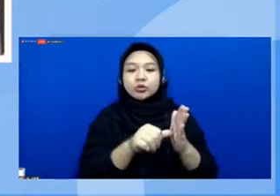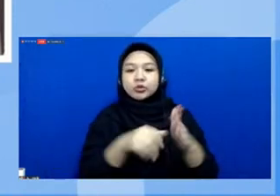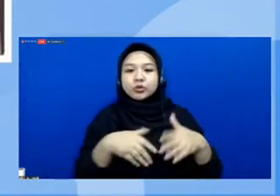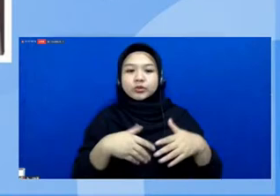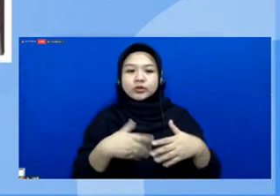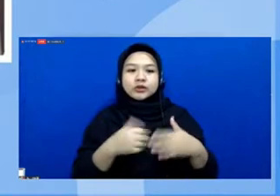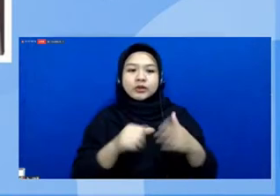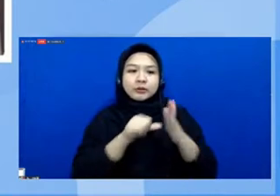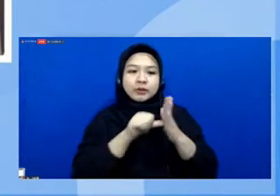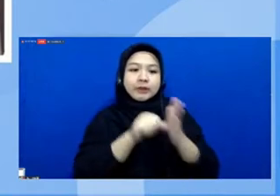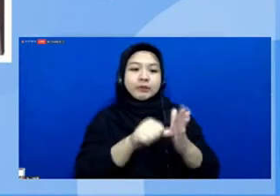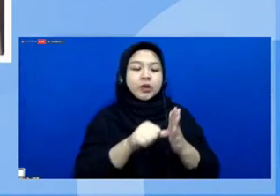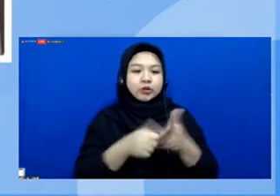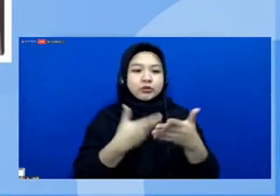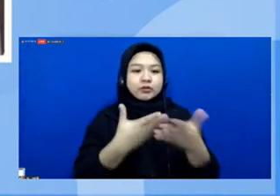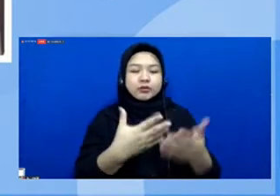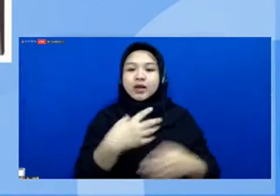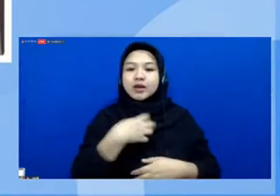during the COVID pandemic.